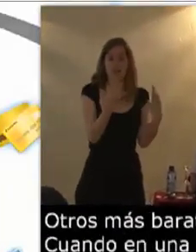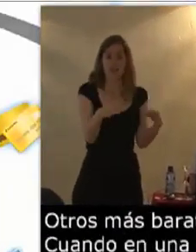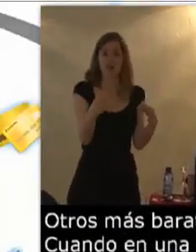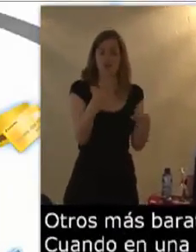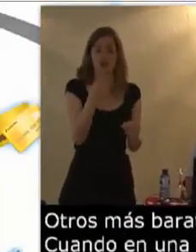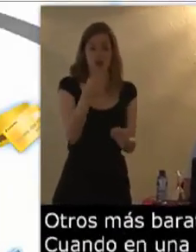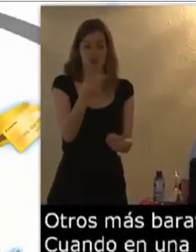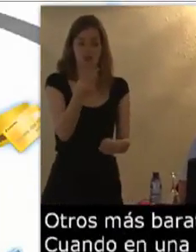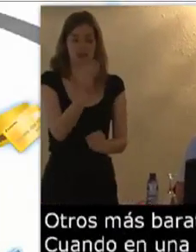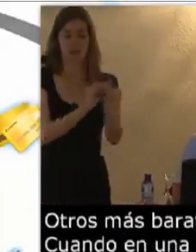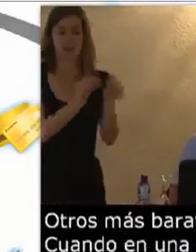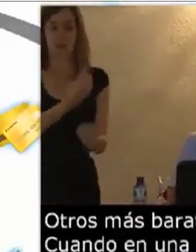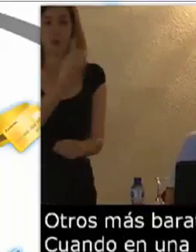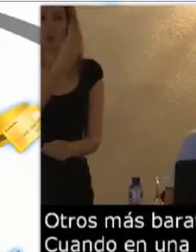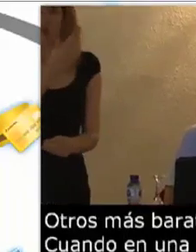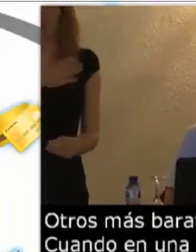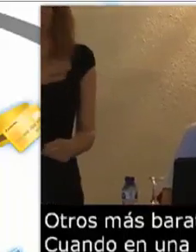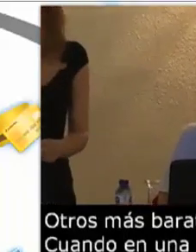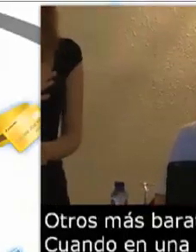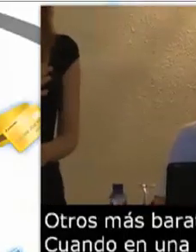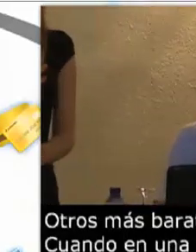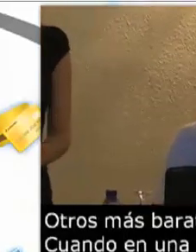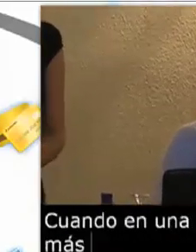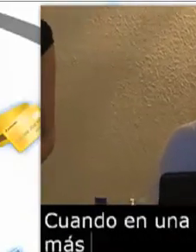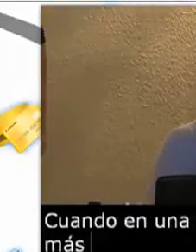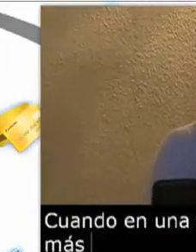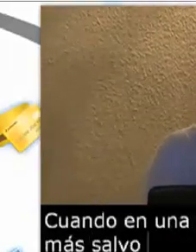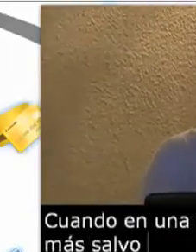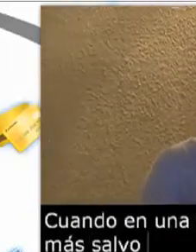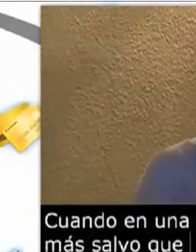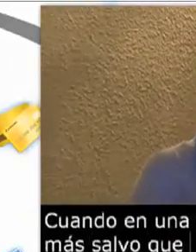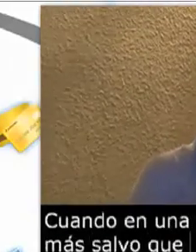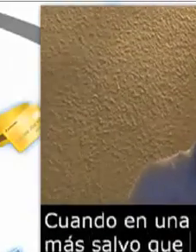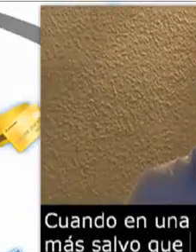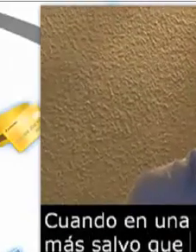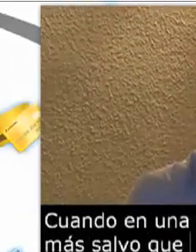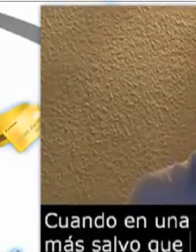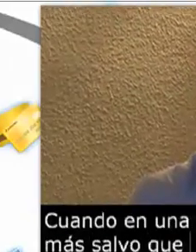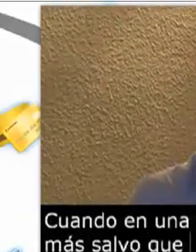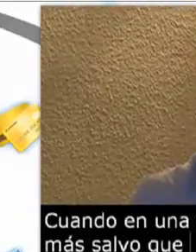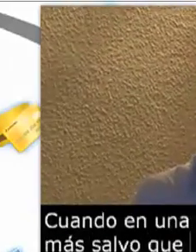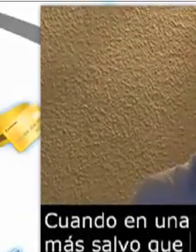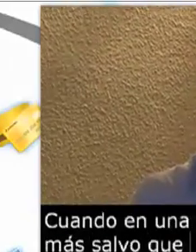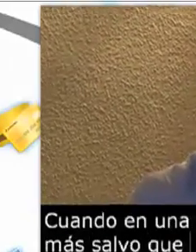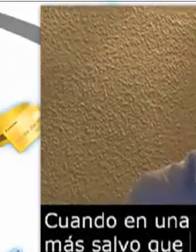Whereas in a household, there could be more than one or more.